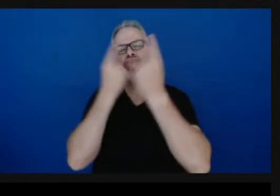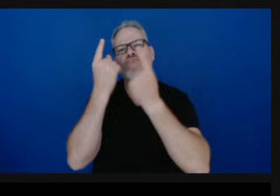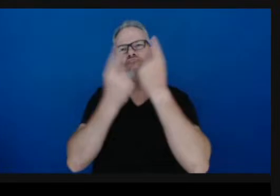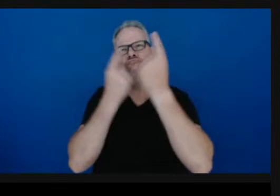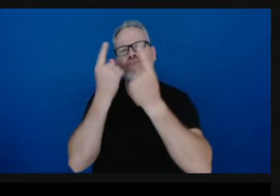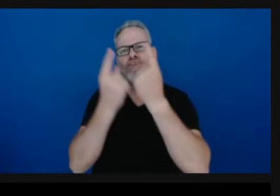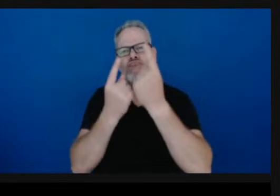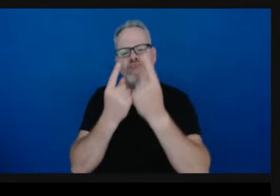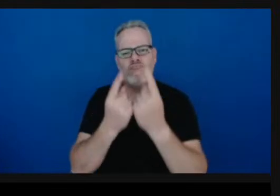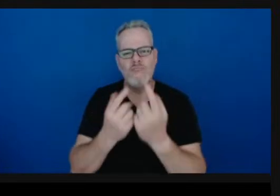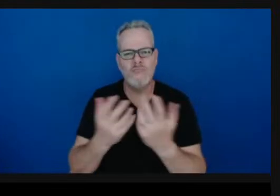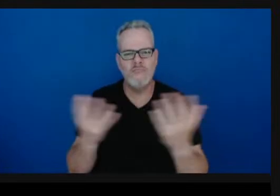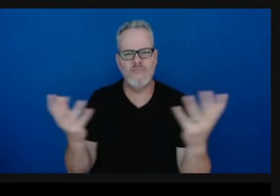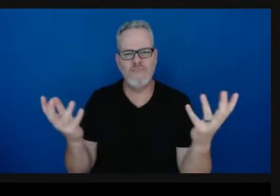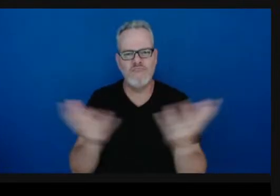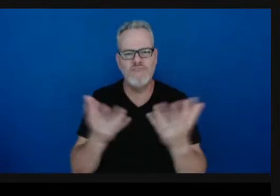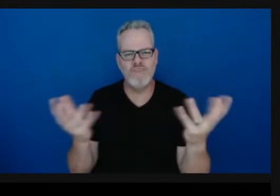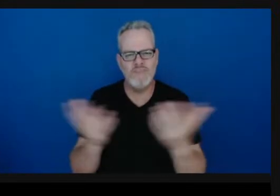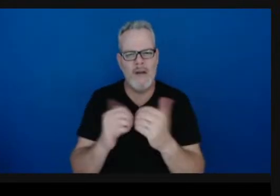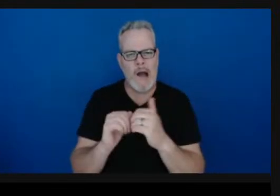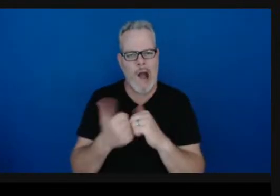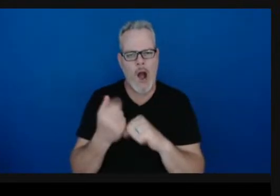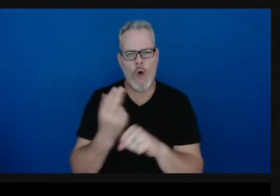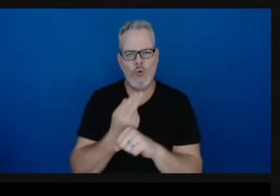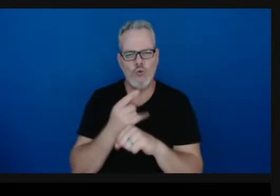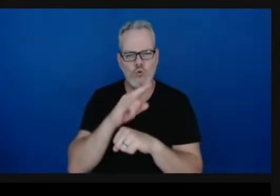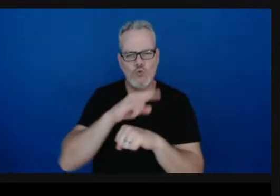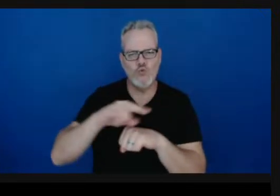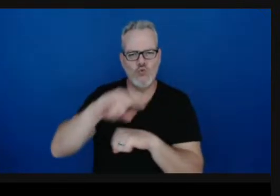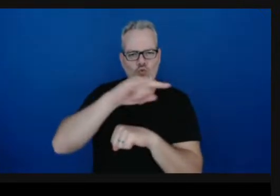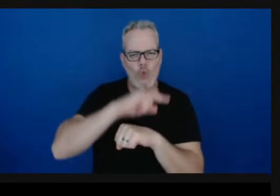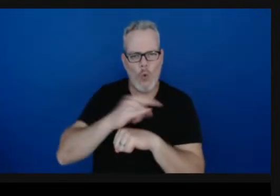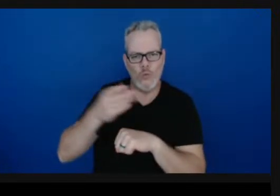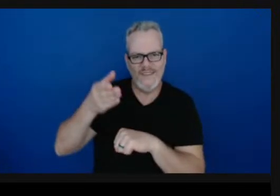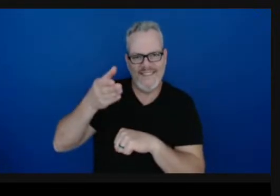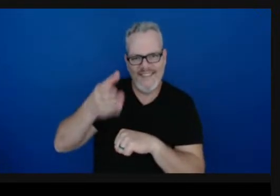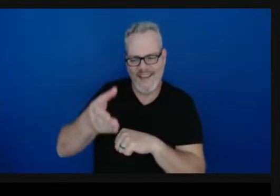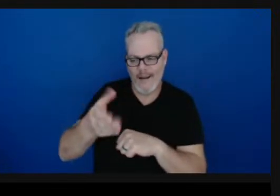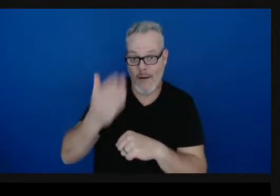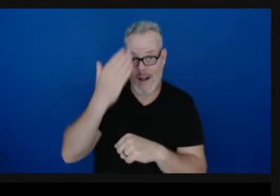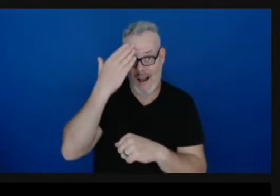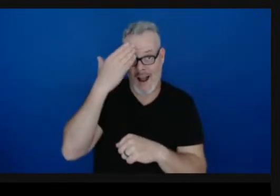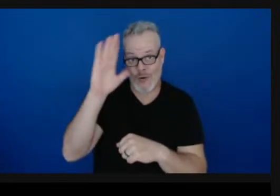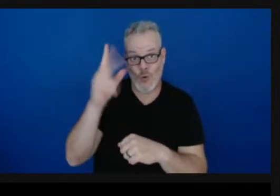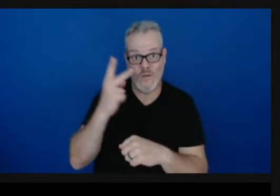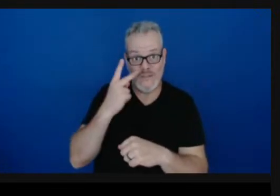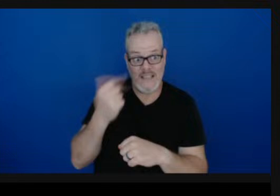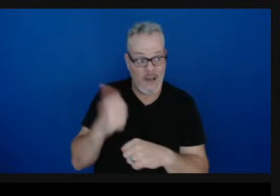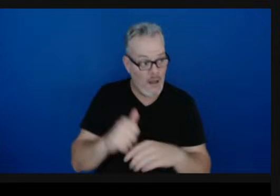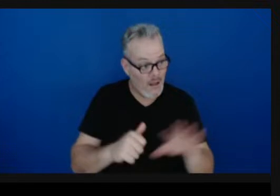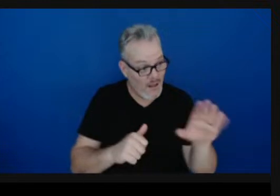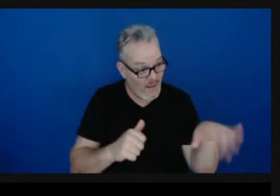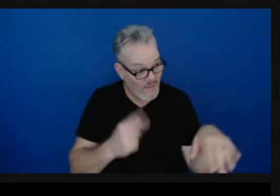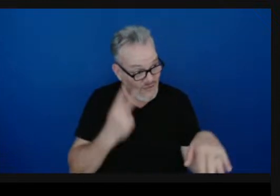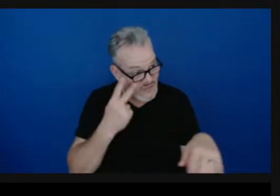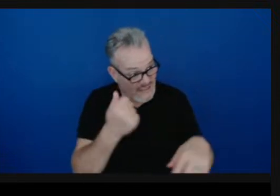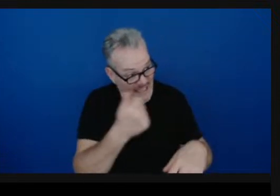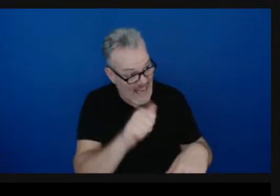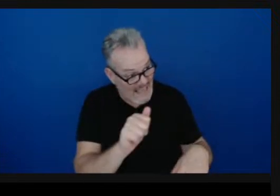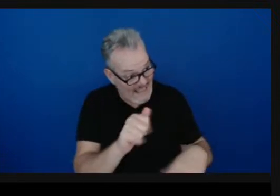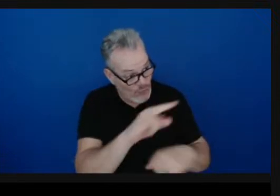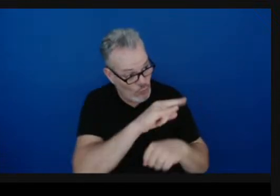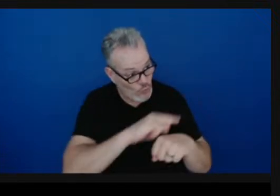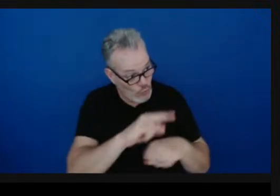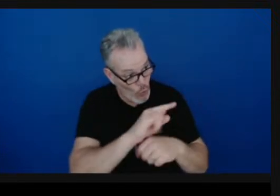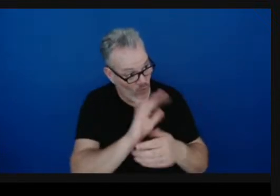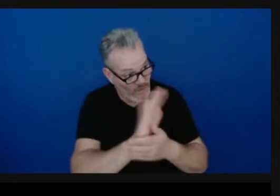whether there was a appropriate use for drones there. And yeah, I don't know if we've seen any drone footage yet. Have we, Dane? I don't think so. I think